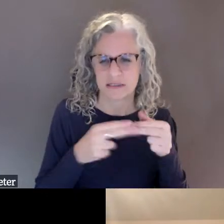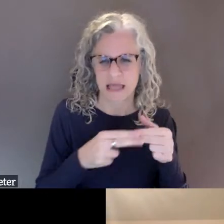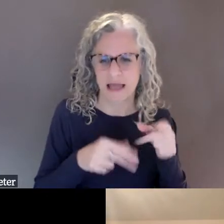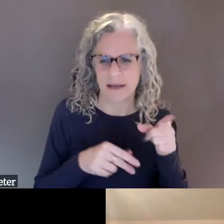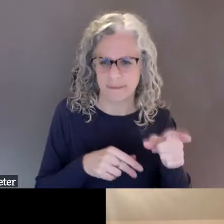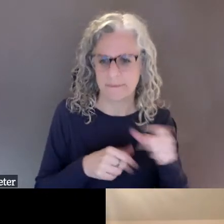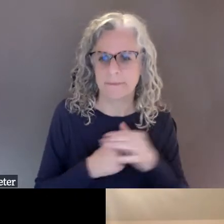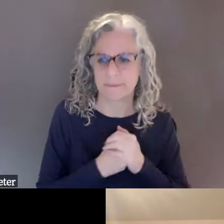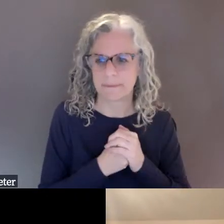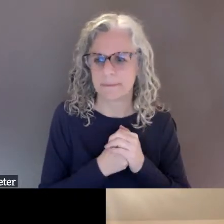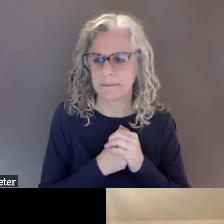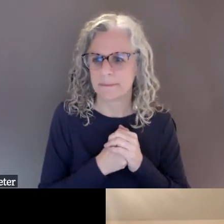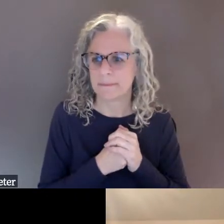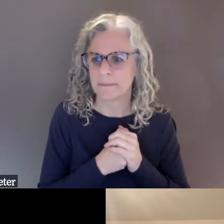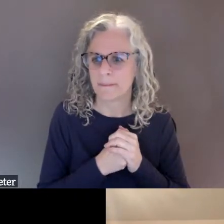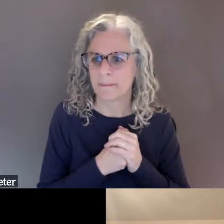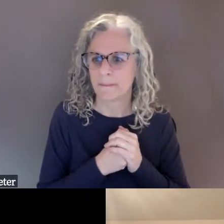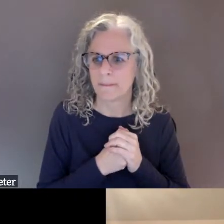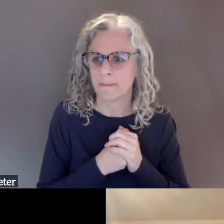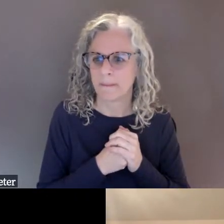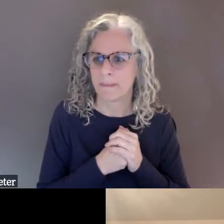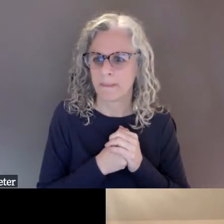presentation.